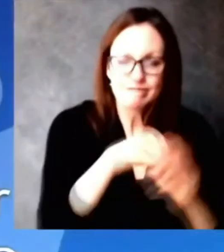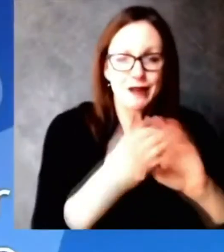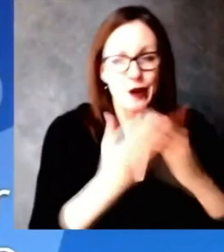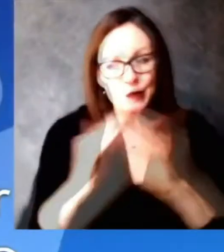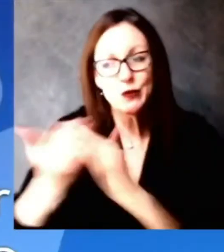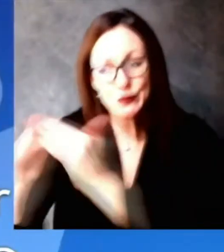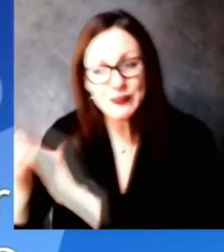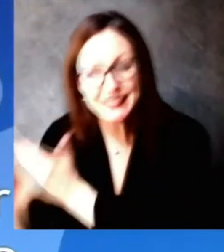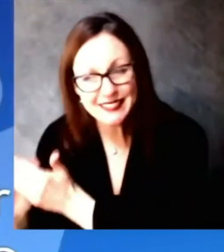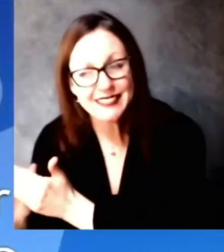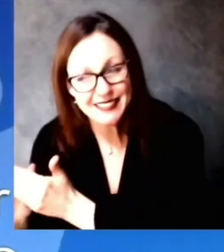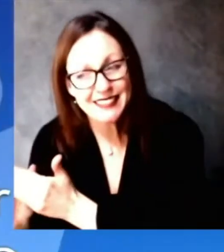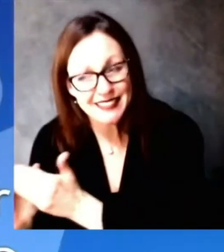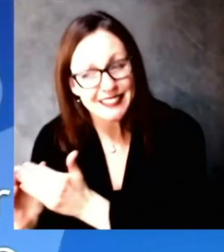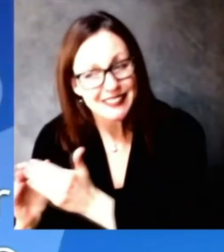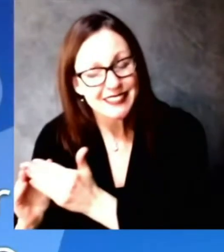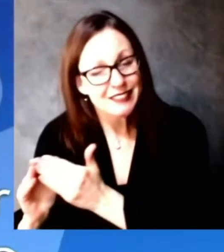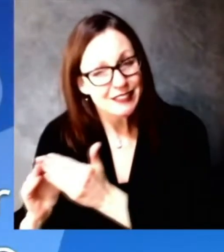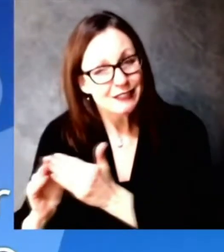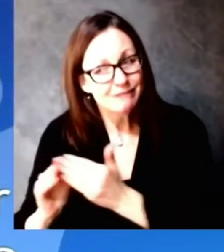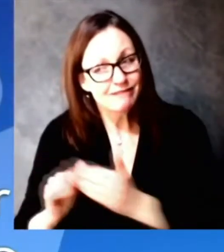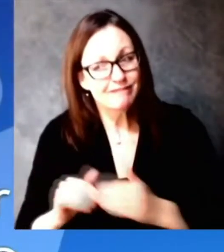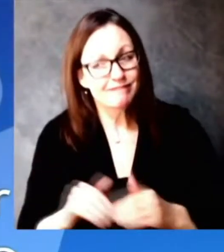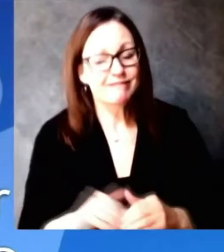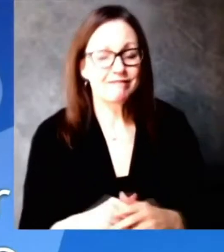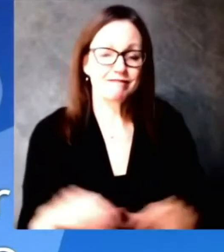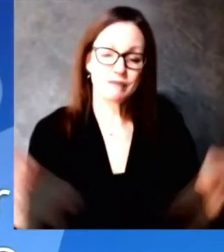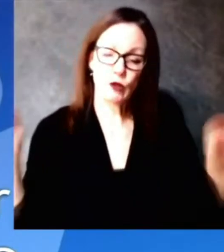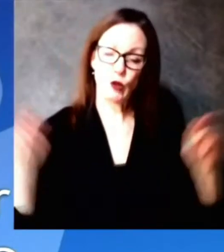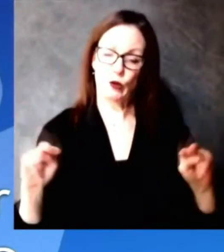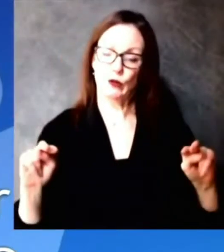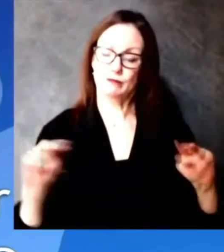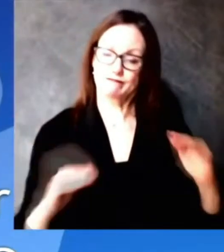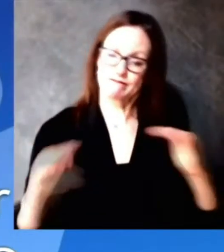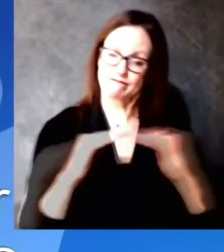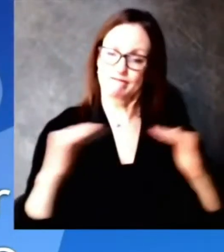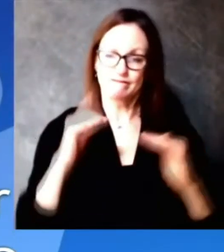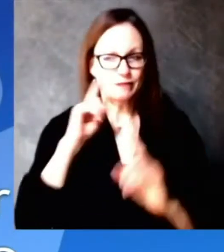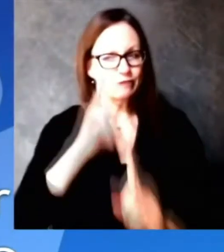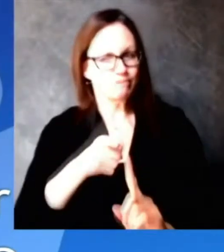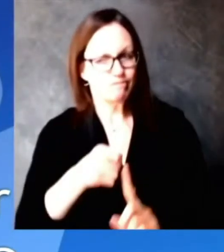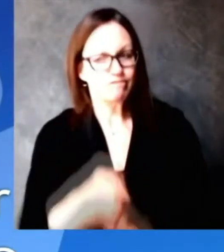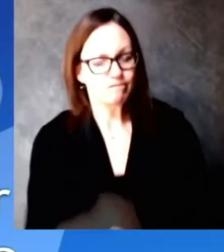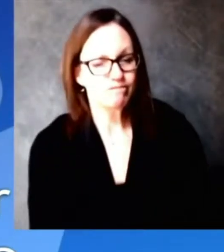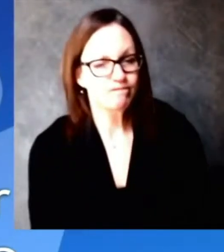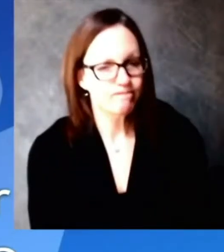Thank you. Next question to Rose Schmidt, CBS 58 in Milwaukee.